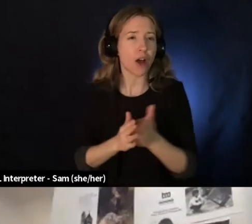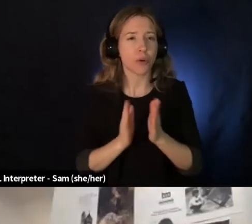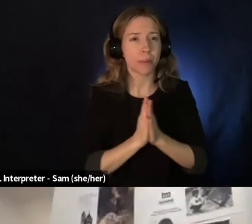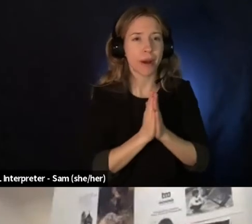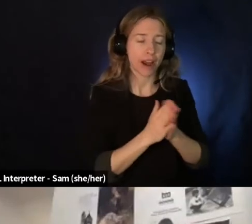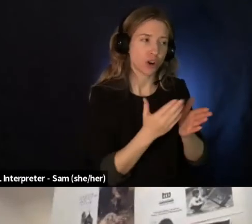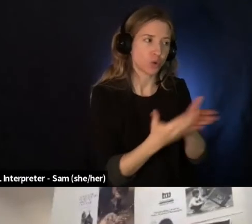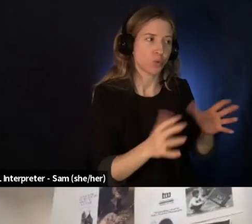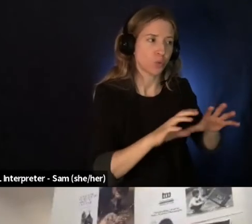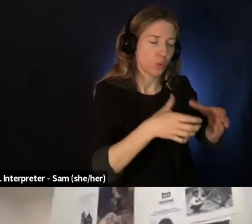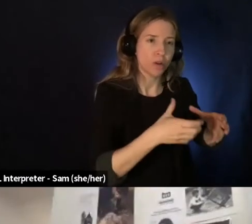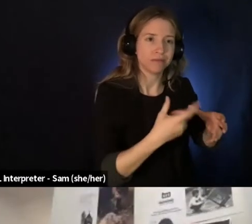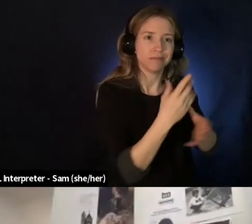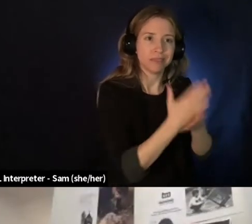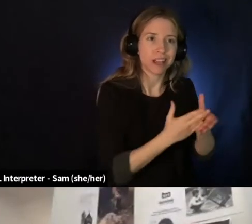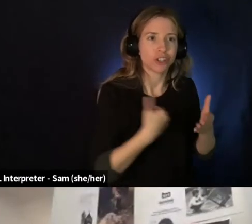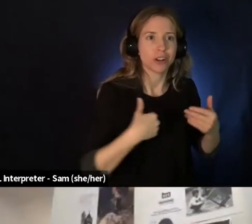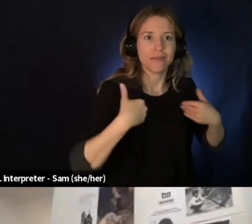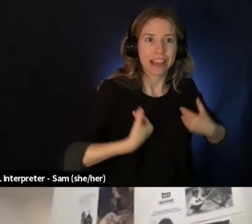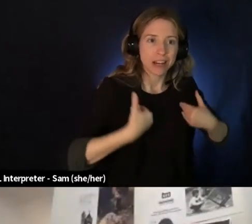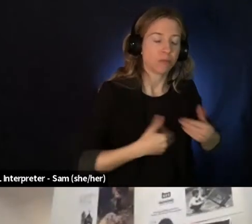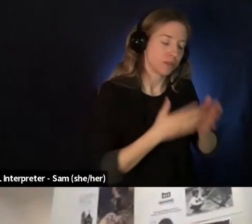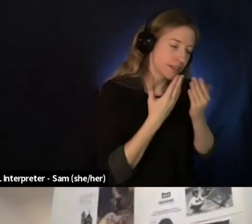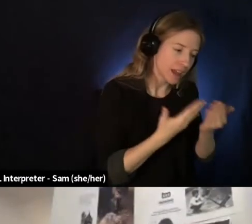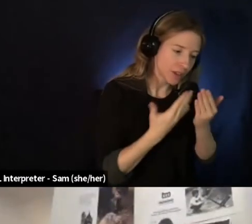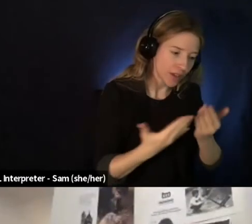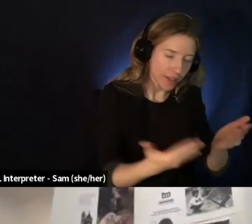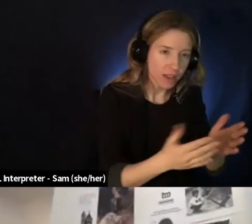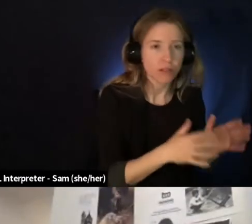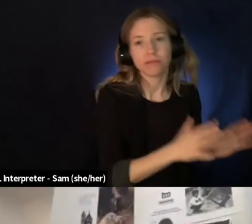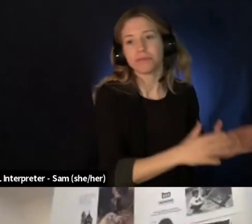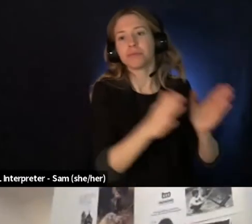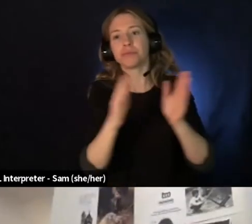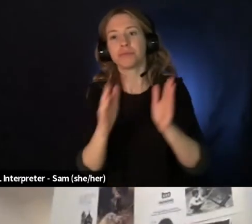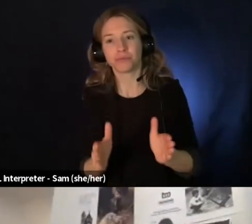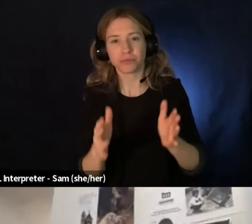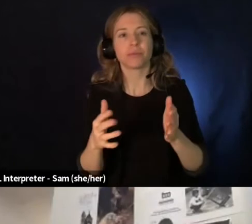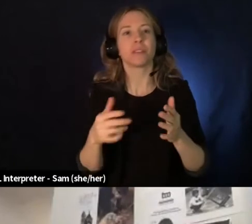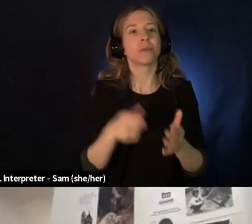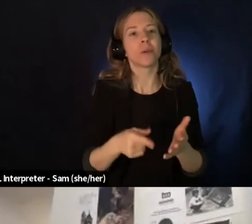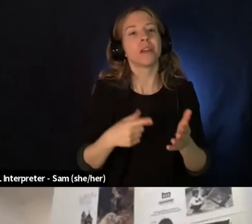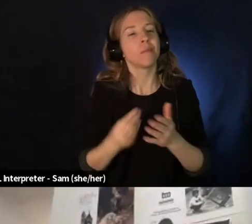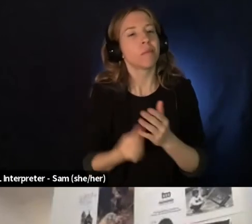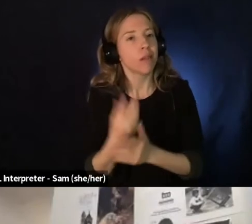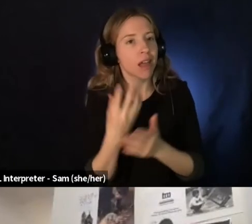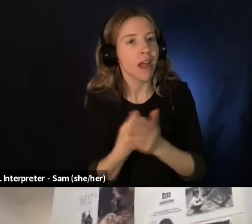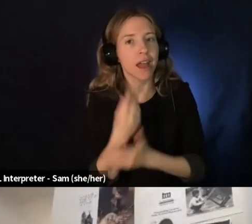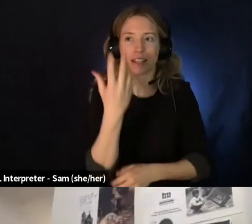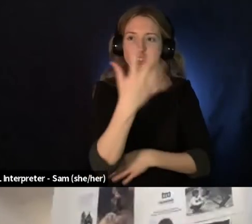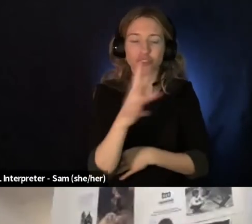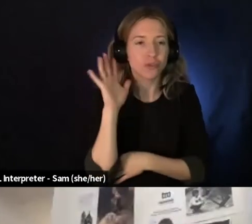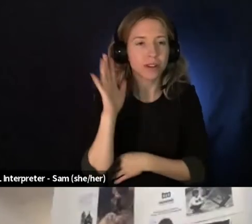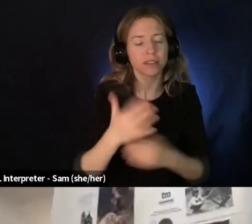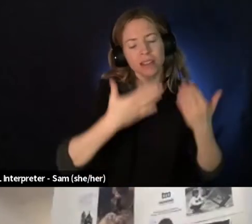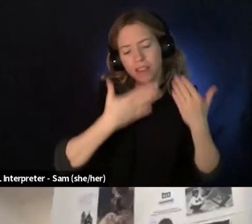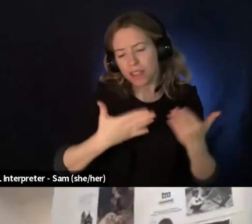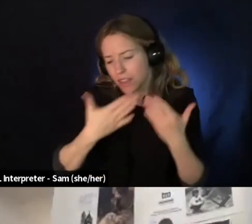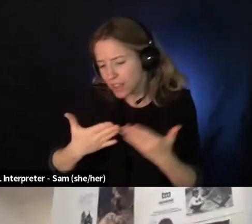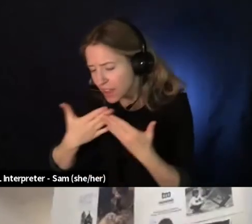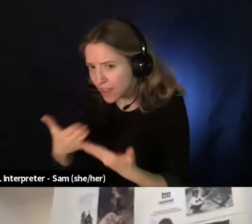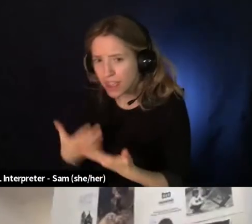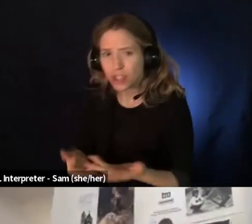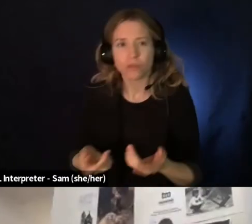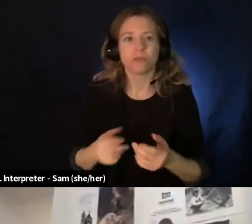It is imperative that we give thanks for all that has been provided for us and all that have decided to give